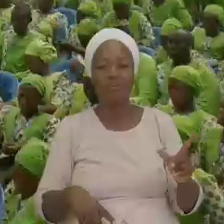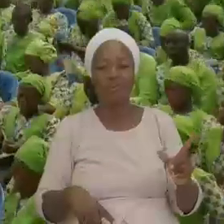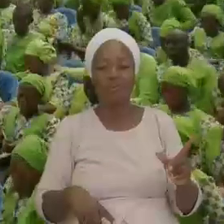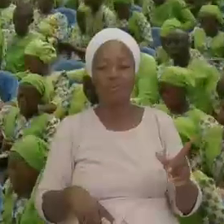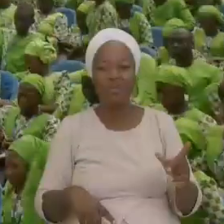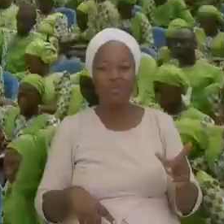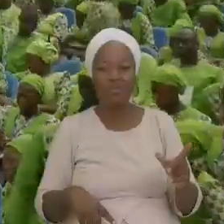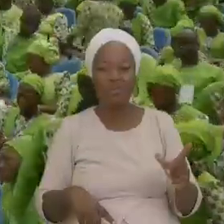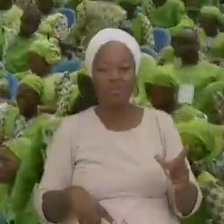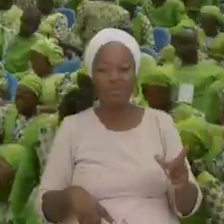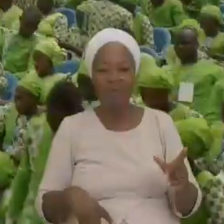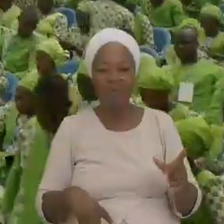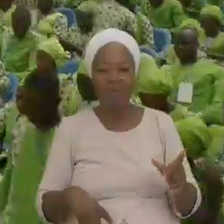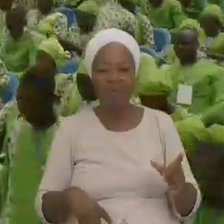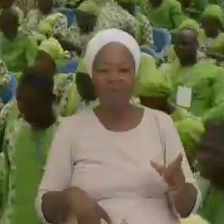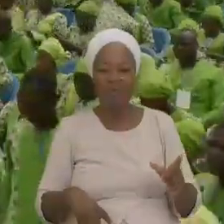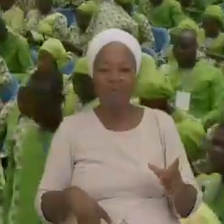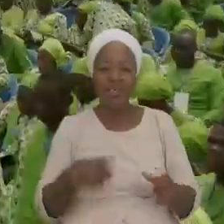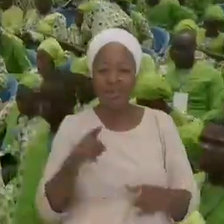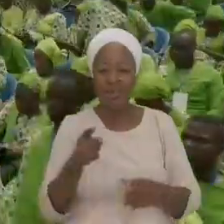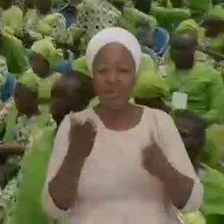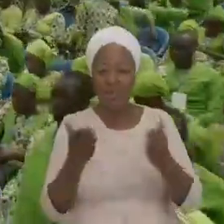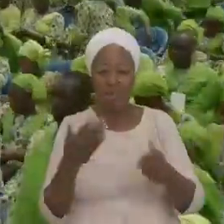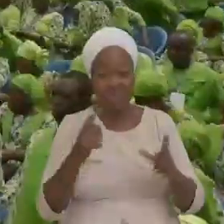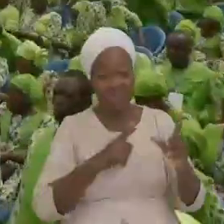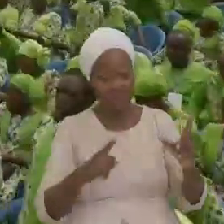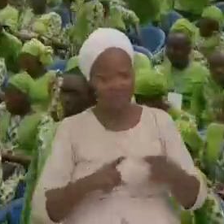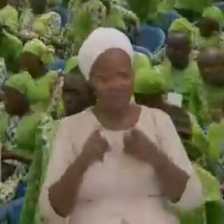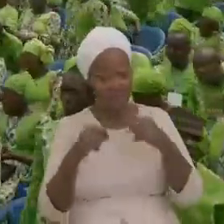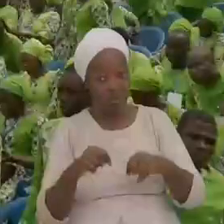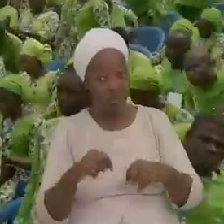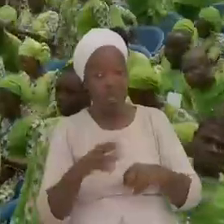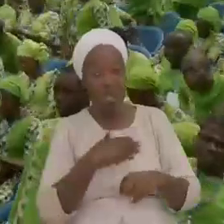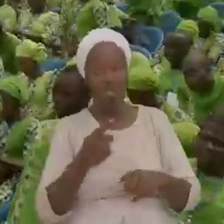Want the Lord to come as the prophet and speak to our hearts.